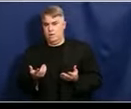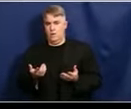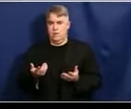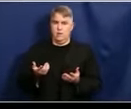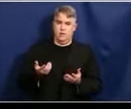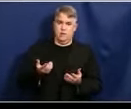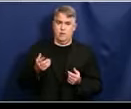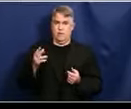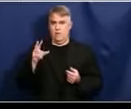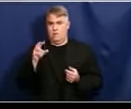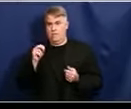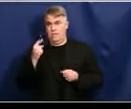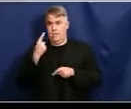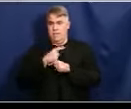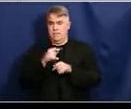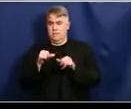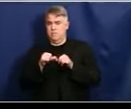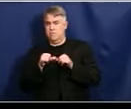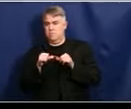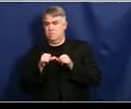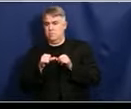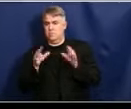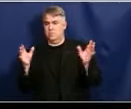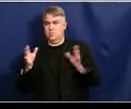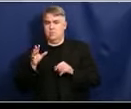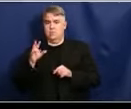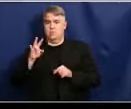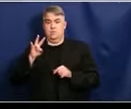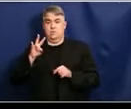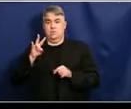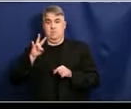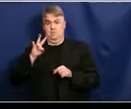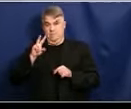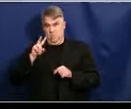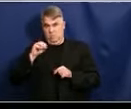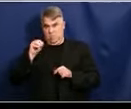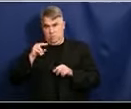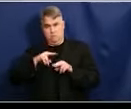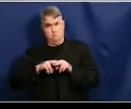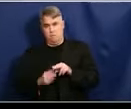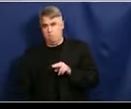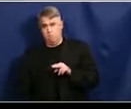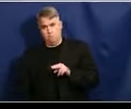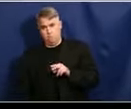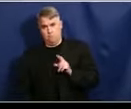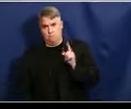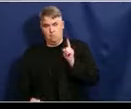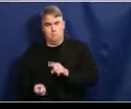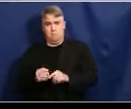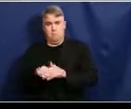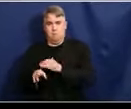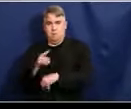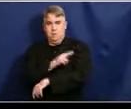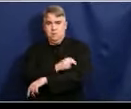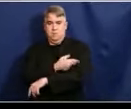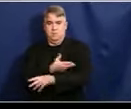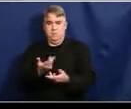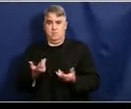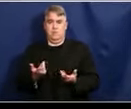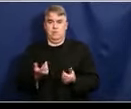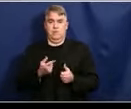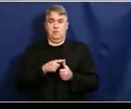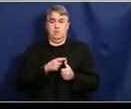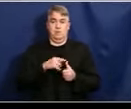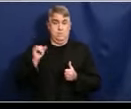30 days, we have had a 72% decline. And that goes for intensive care or